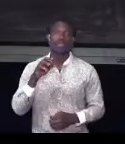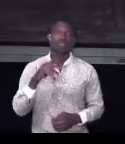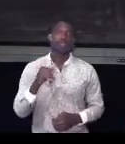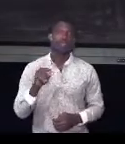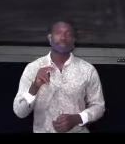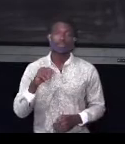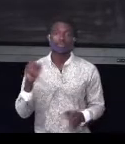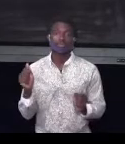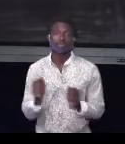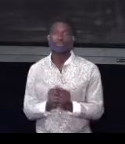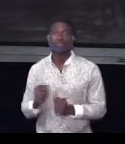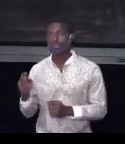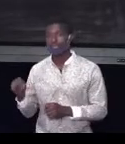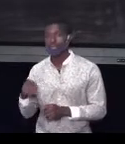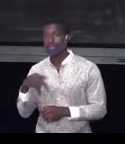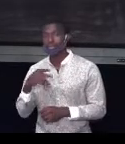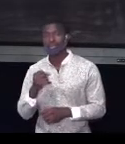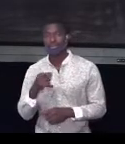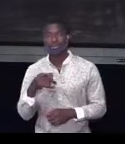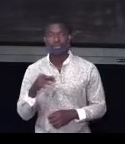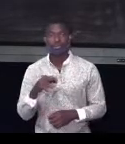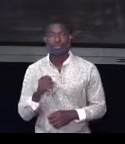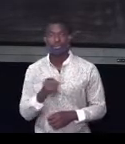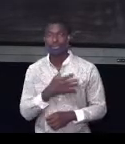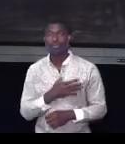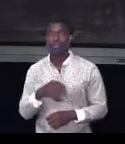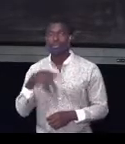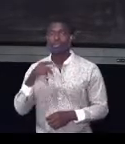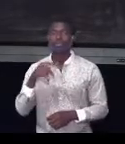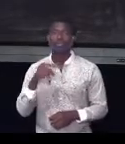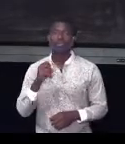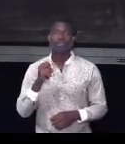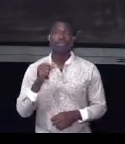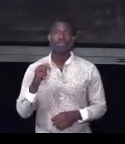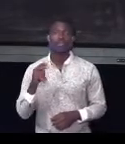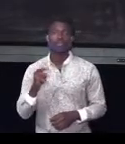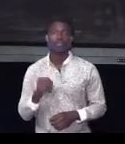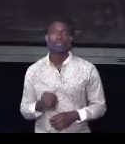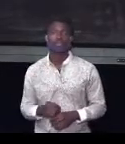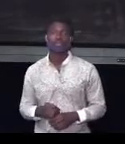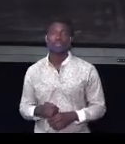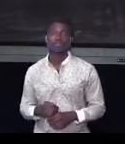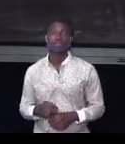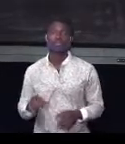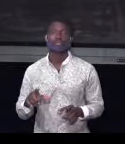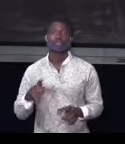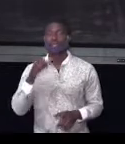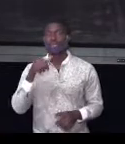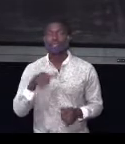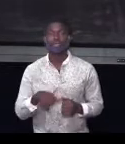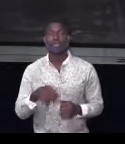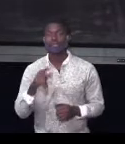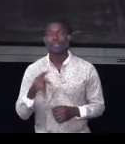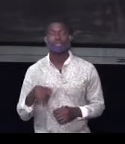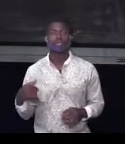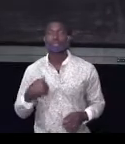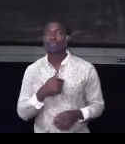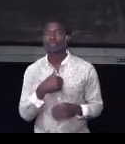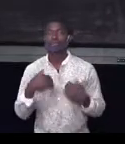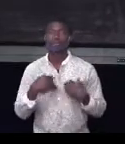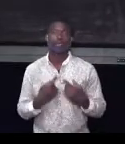nitrogen with the symbol N, phosphorus with letter P symbol, and potassium represented with letter